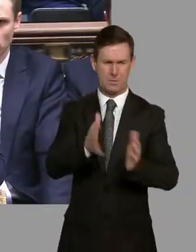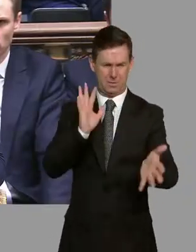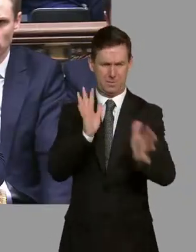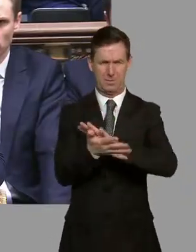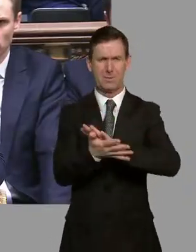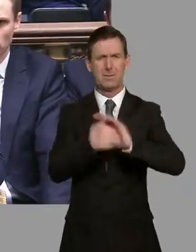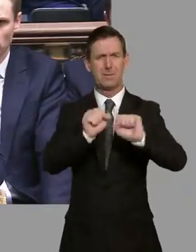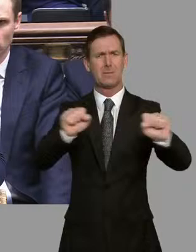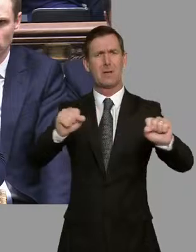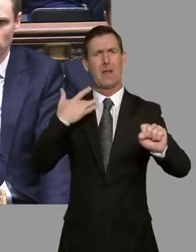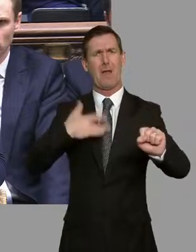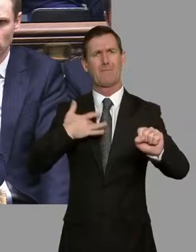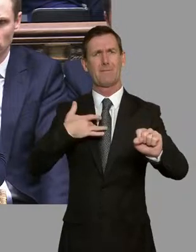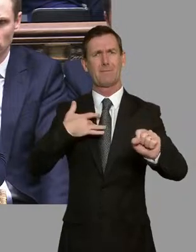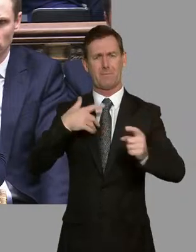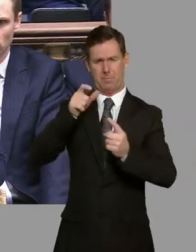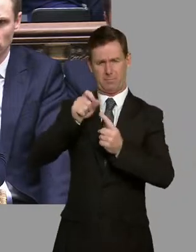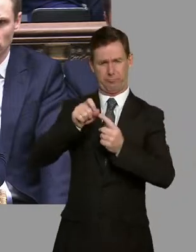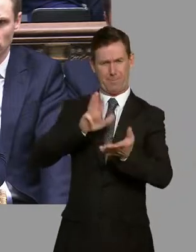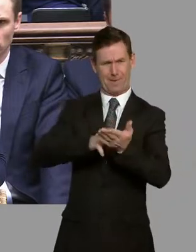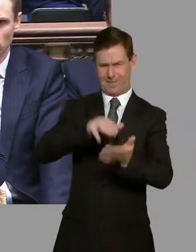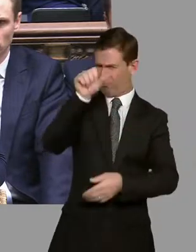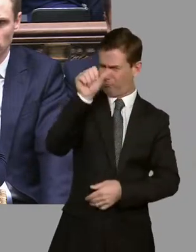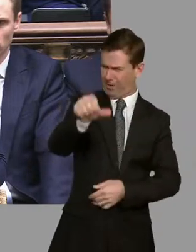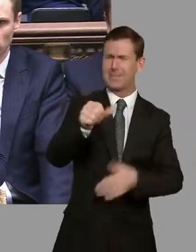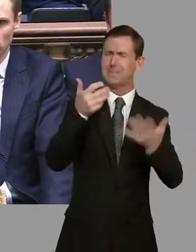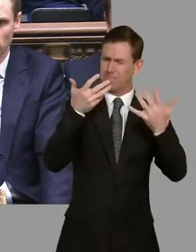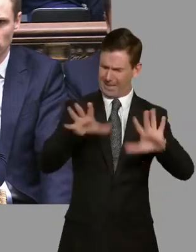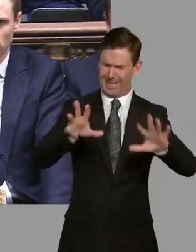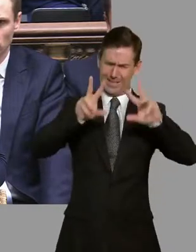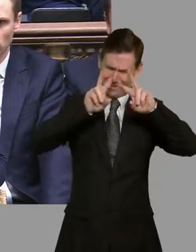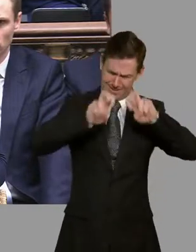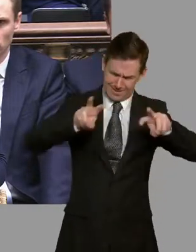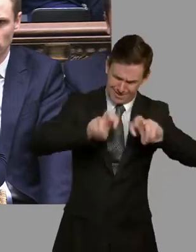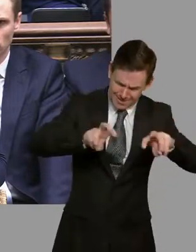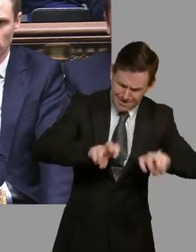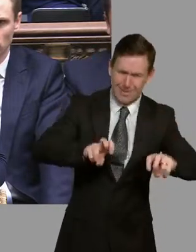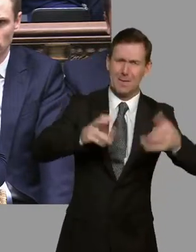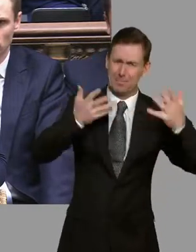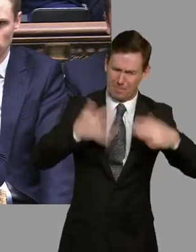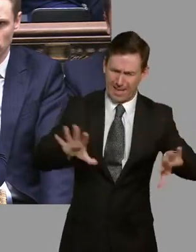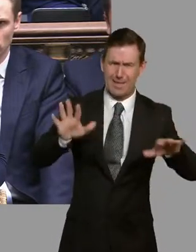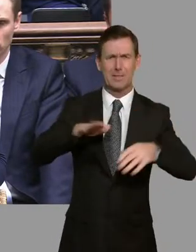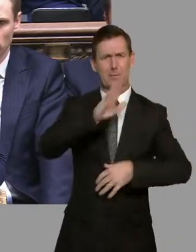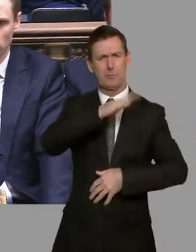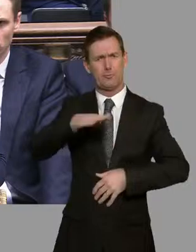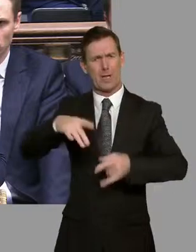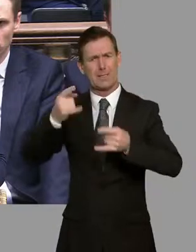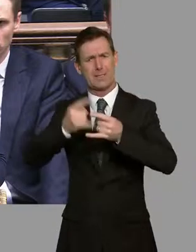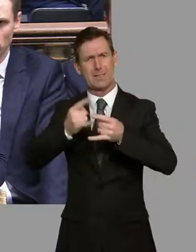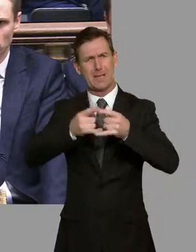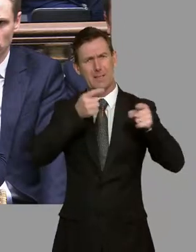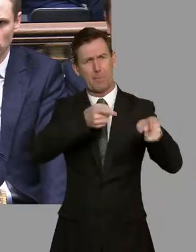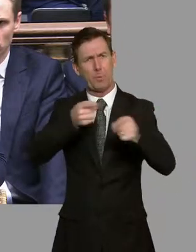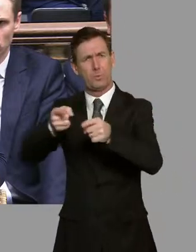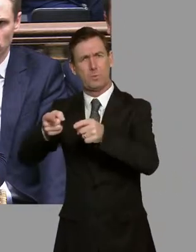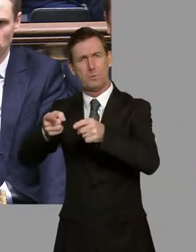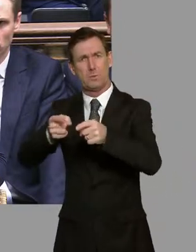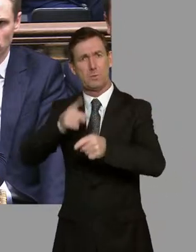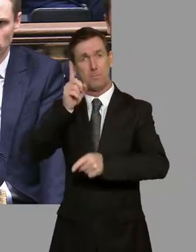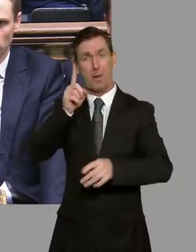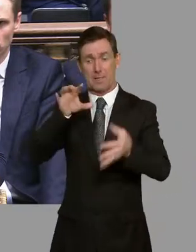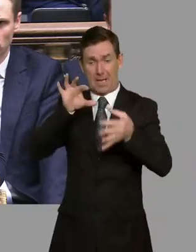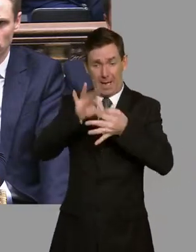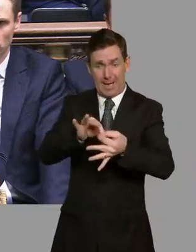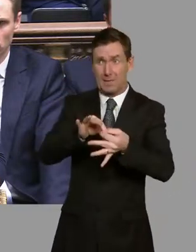been an inquiry into child sexual abuse, but it wasn't about the rape gang scandal. In its